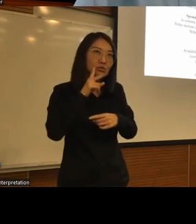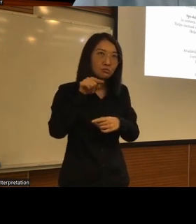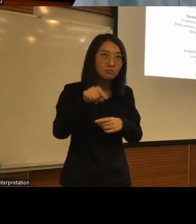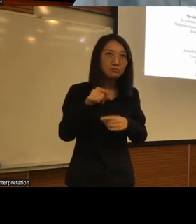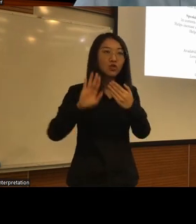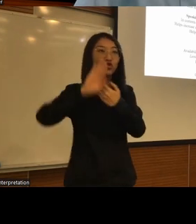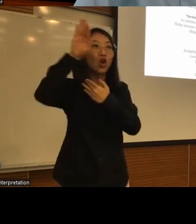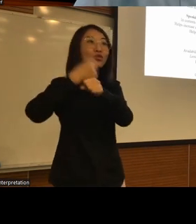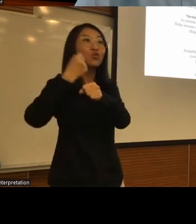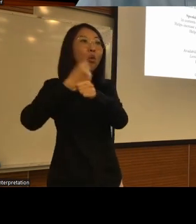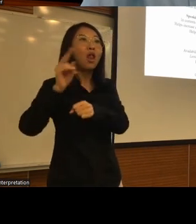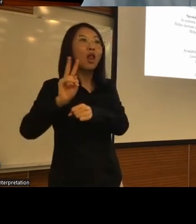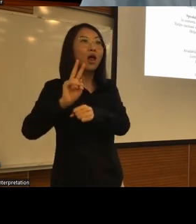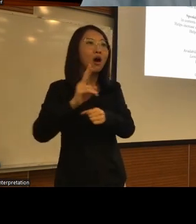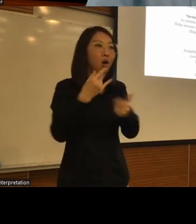later.